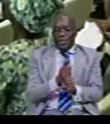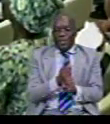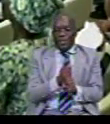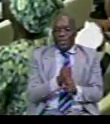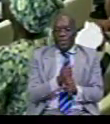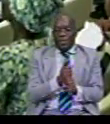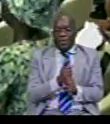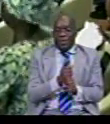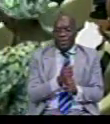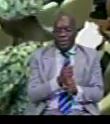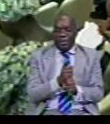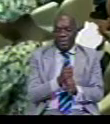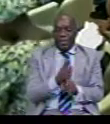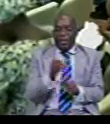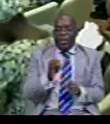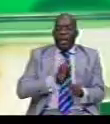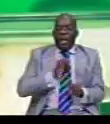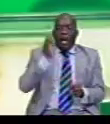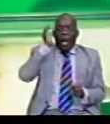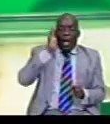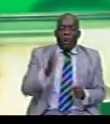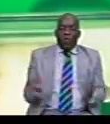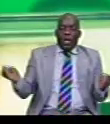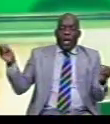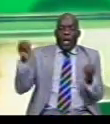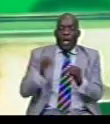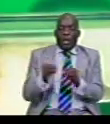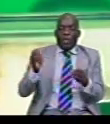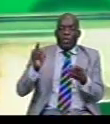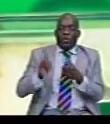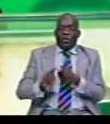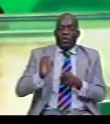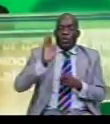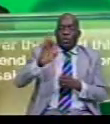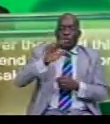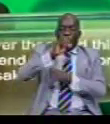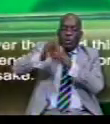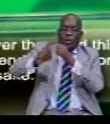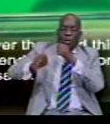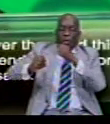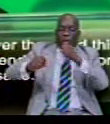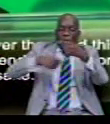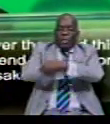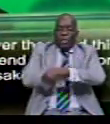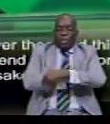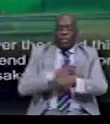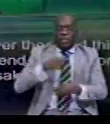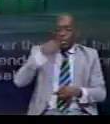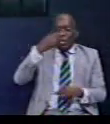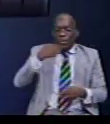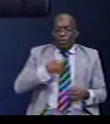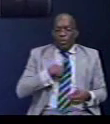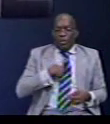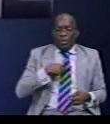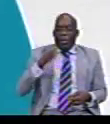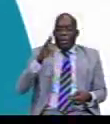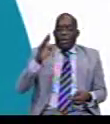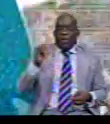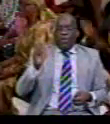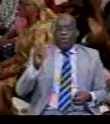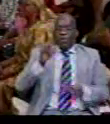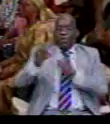I will add unto thy days. Tell me now. 15 years.